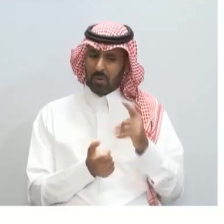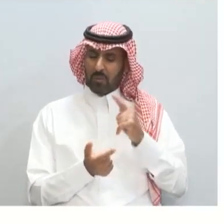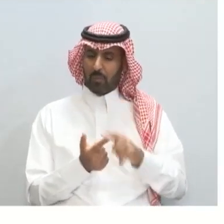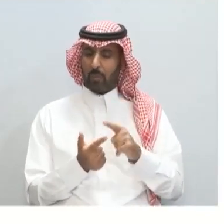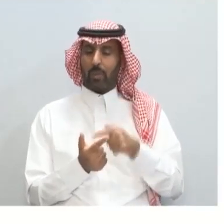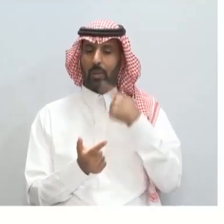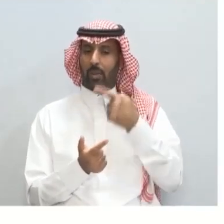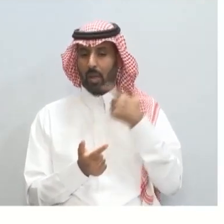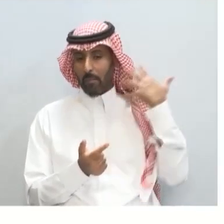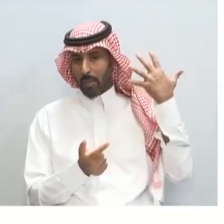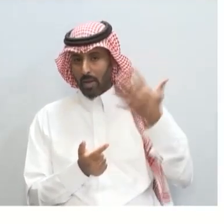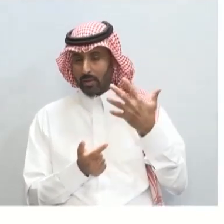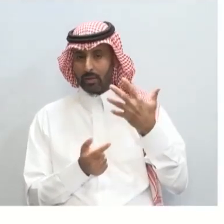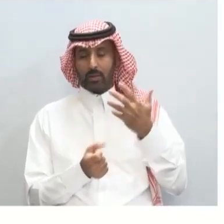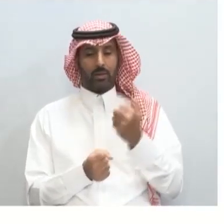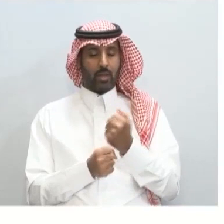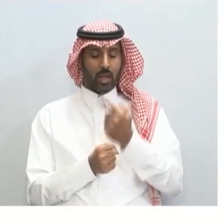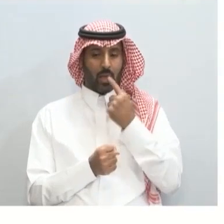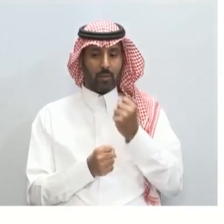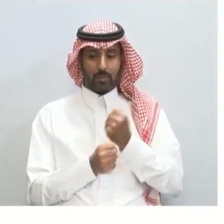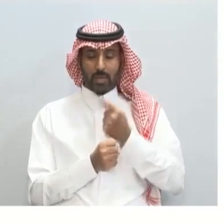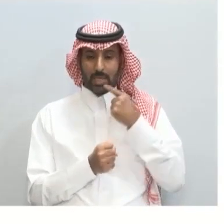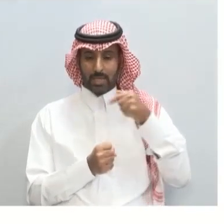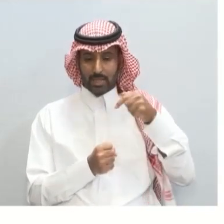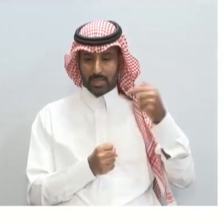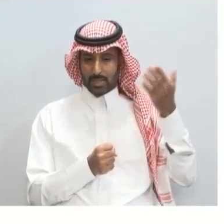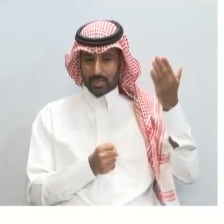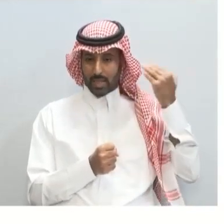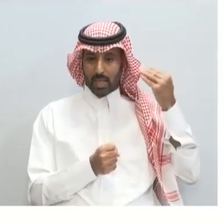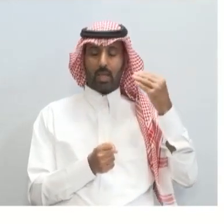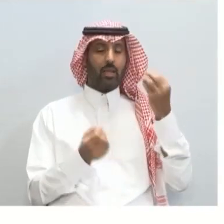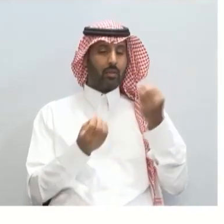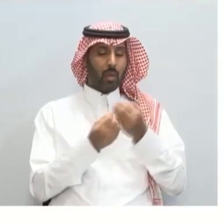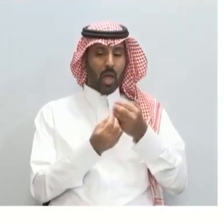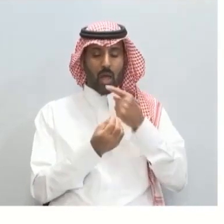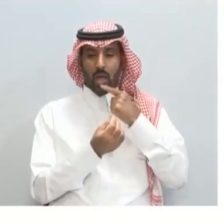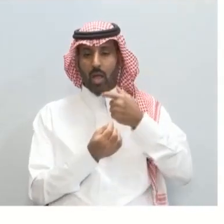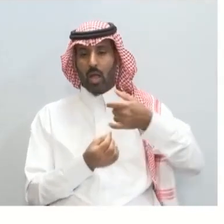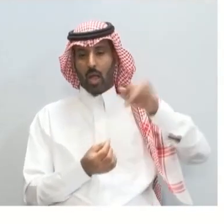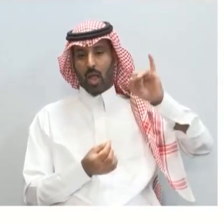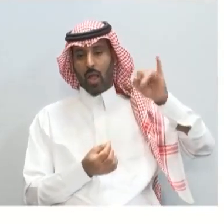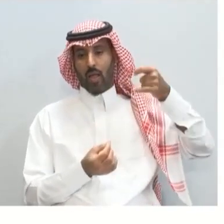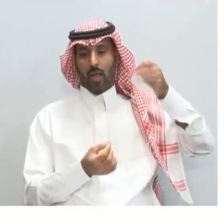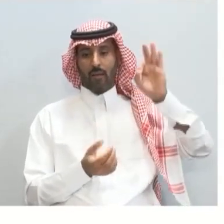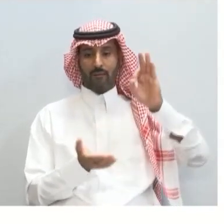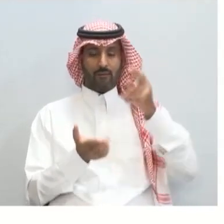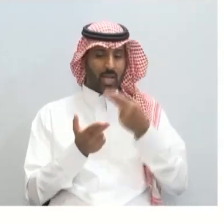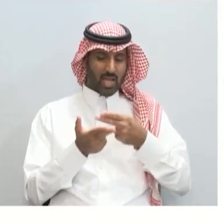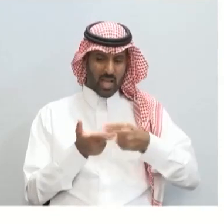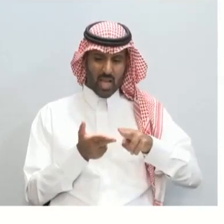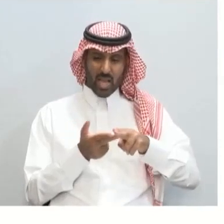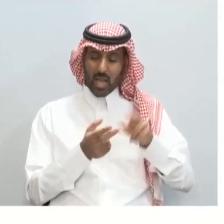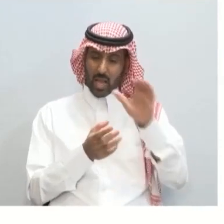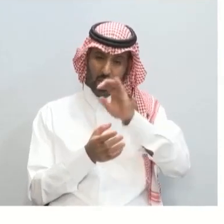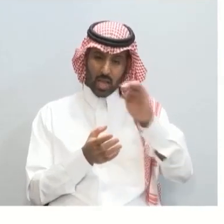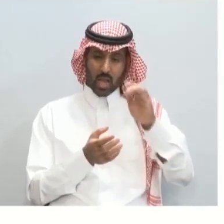to talk about imaginary the simple past tense is used in the if Clause even though it's the present conditional in the if